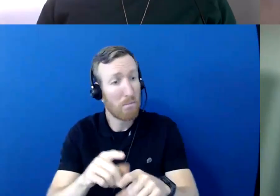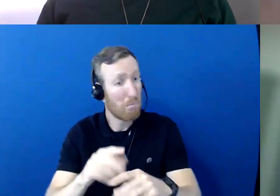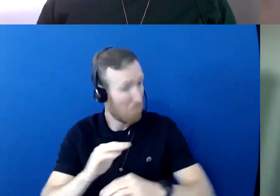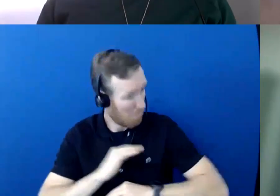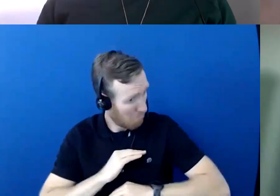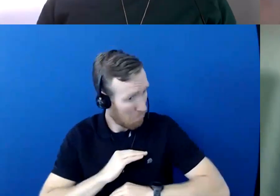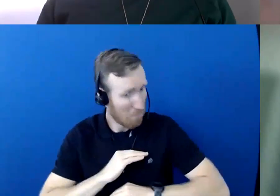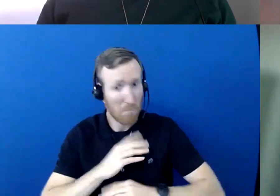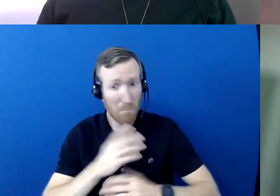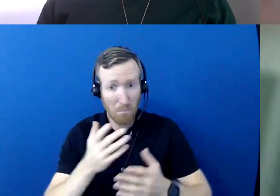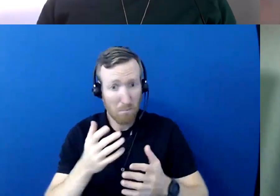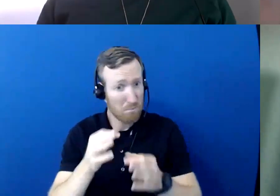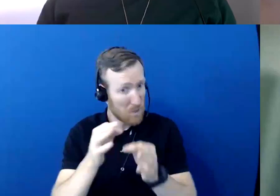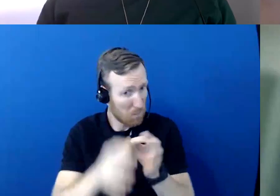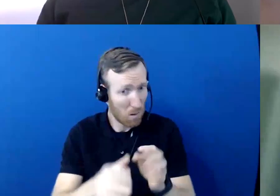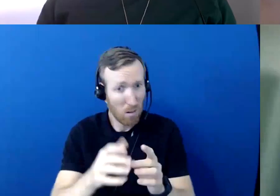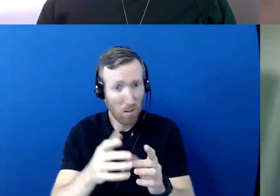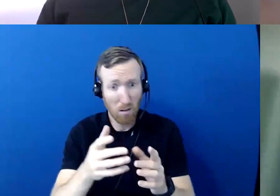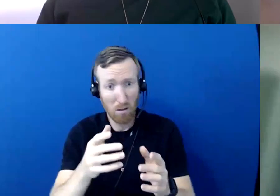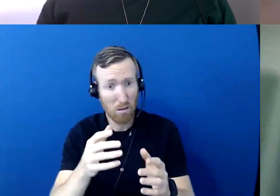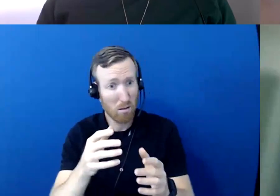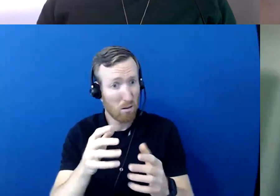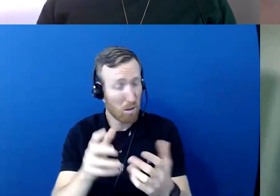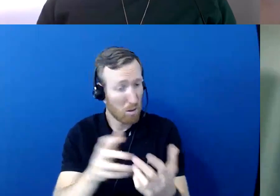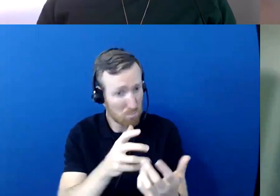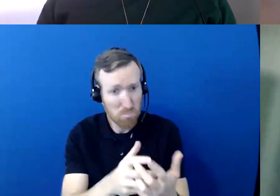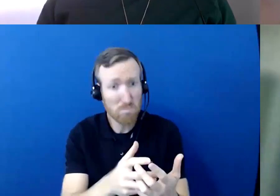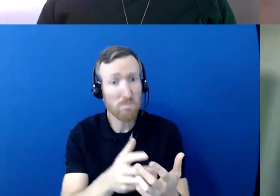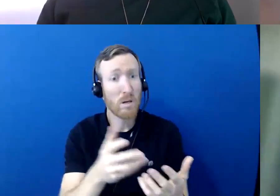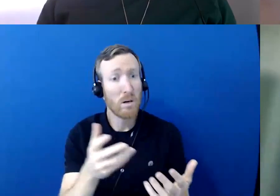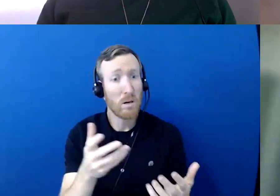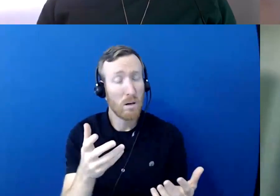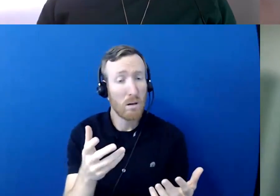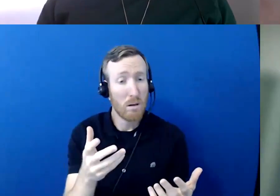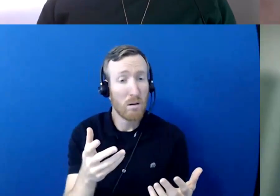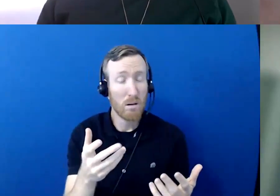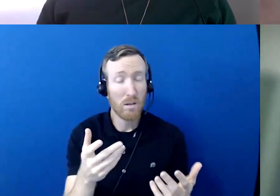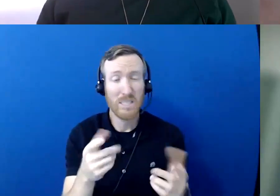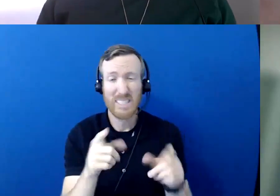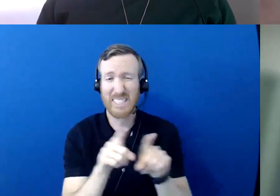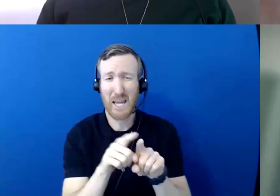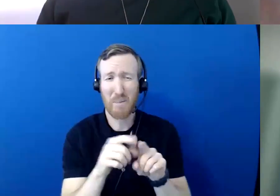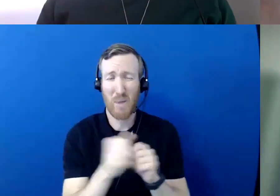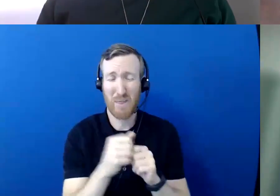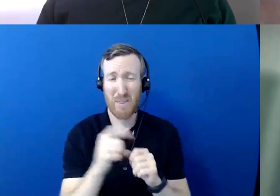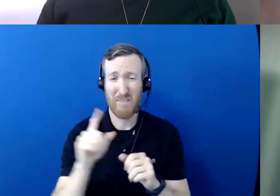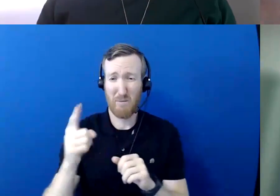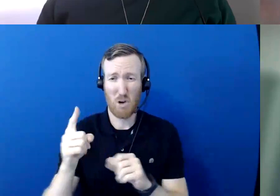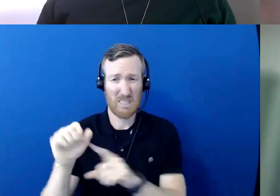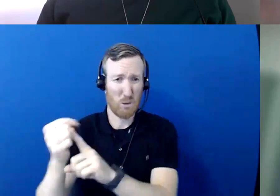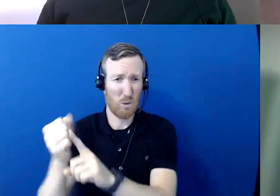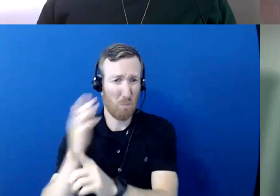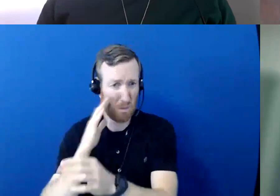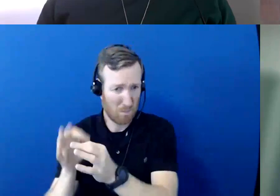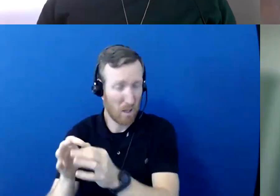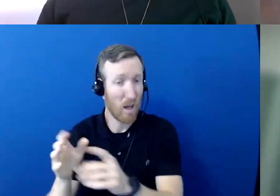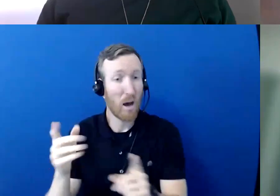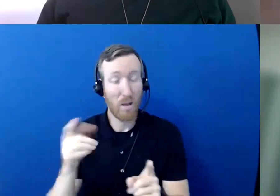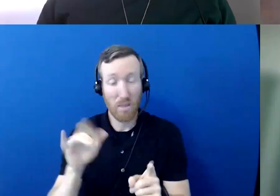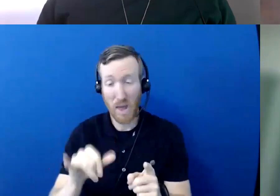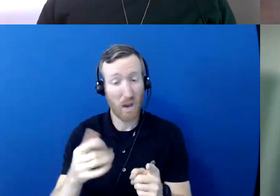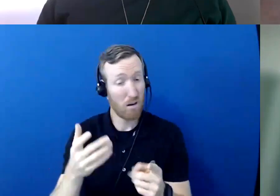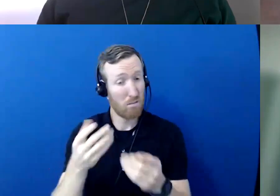a simple scenario, as we will see in a little bit with our first scenario, then hey, we have resolved